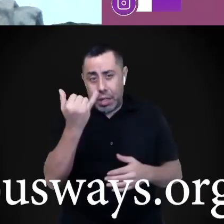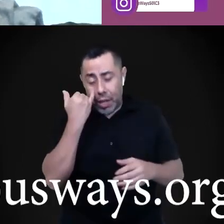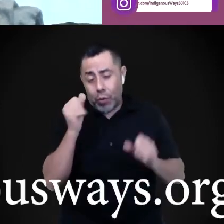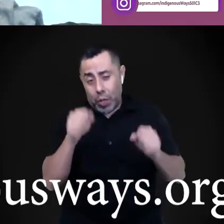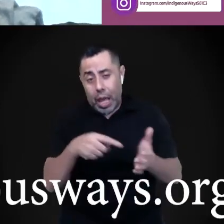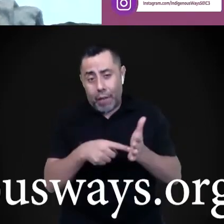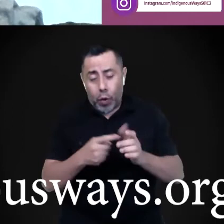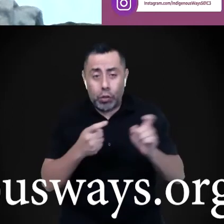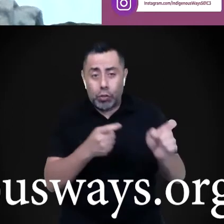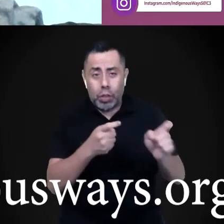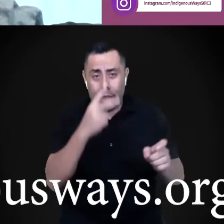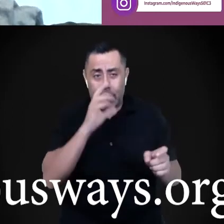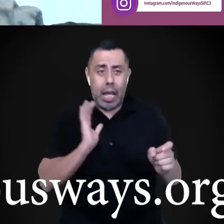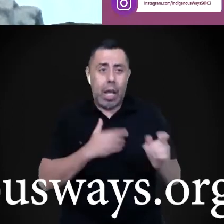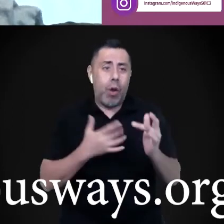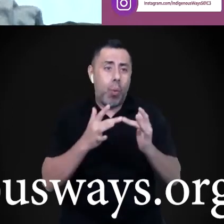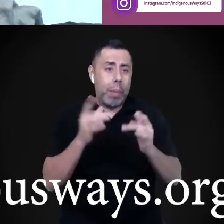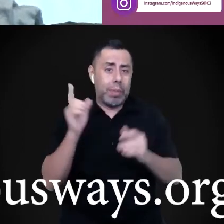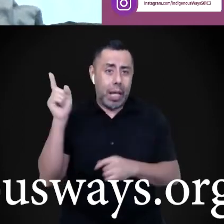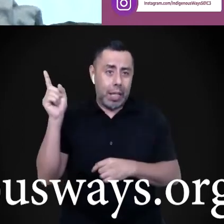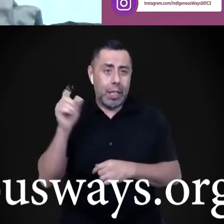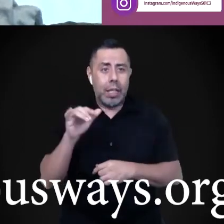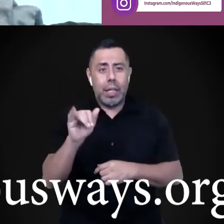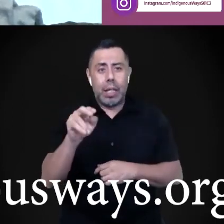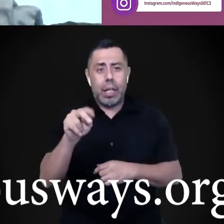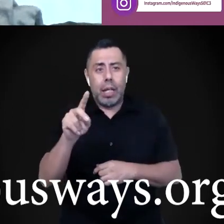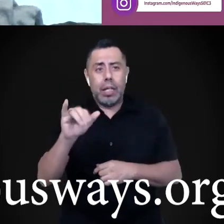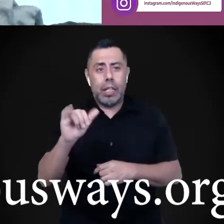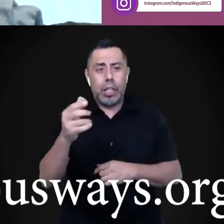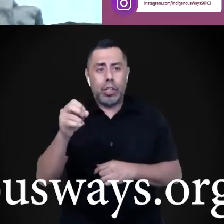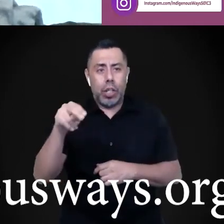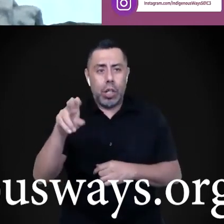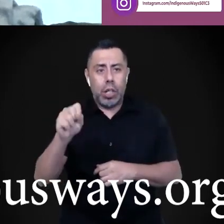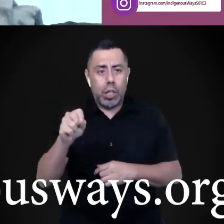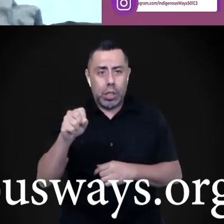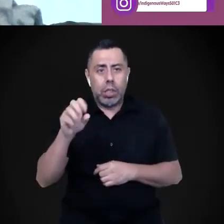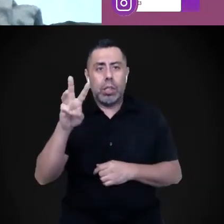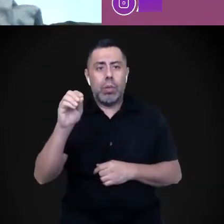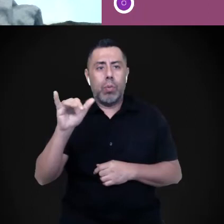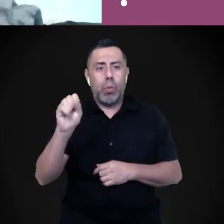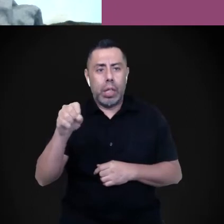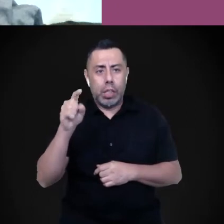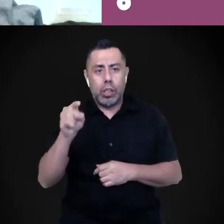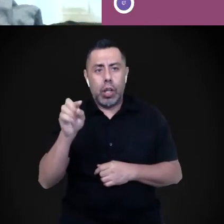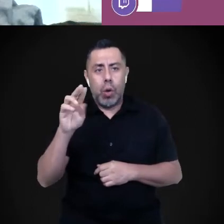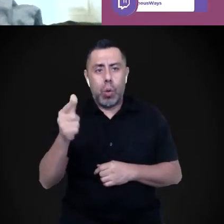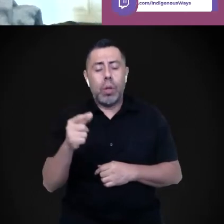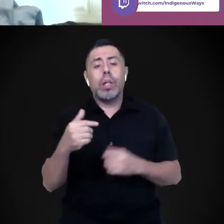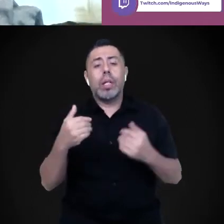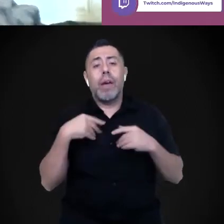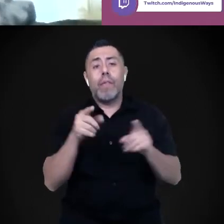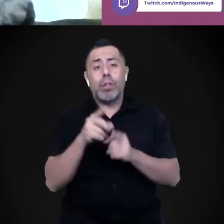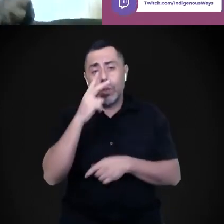donate, or at the top there's a big bar where it says donate, or we've got PayPal, Venmo, or we can do the snail